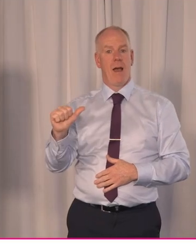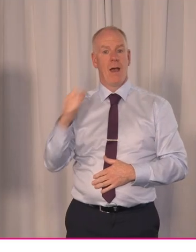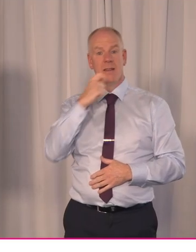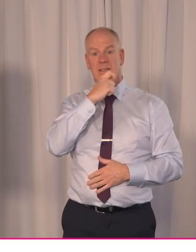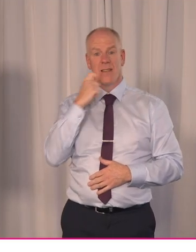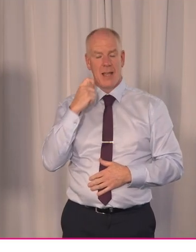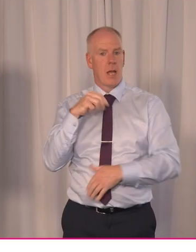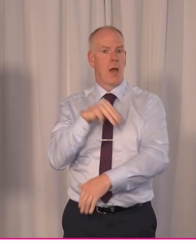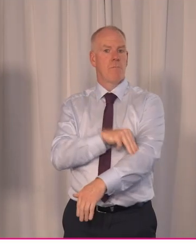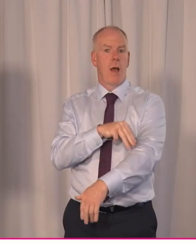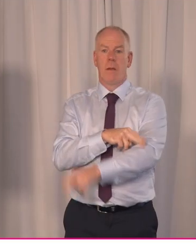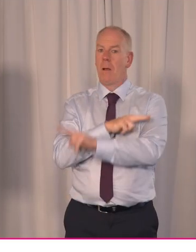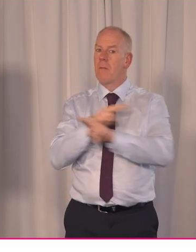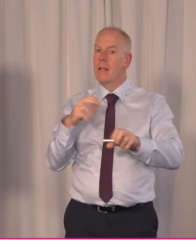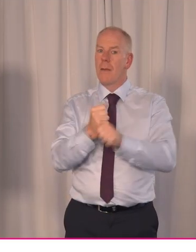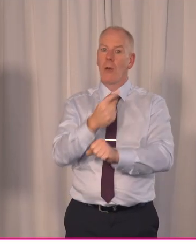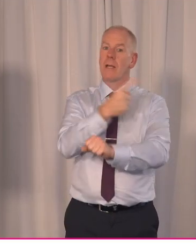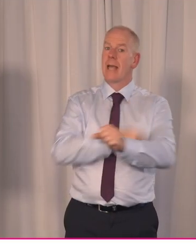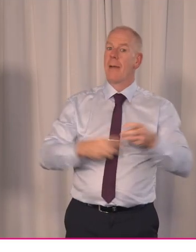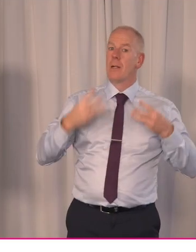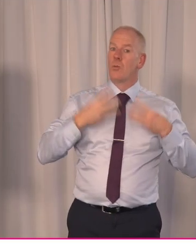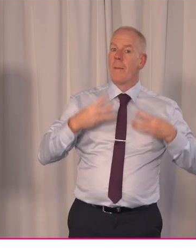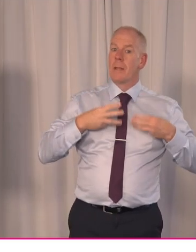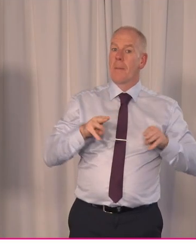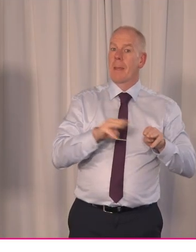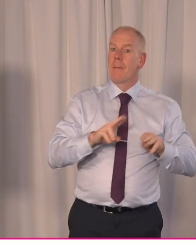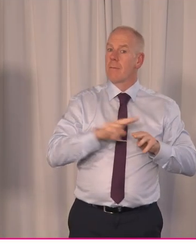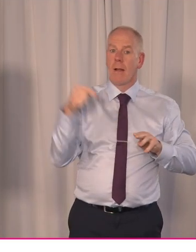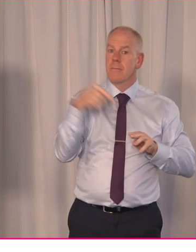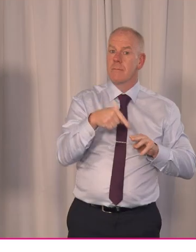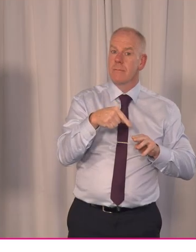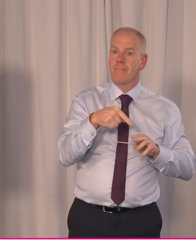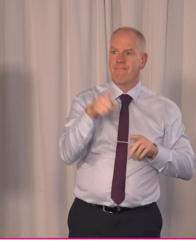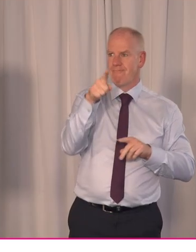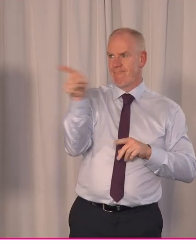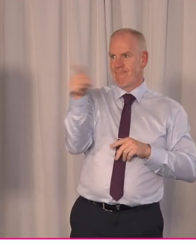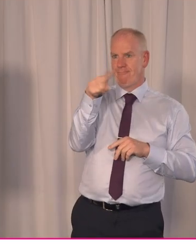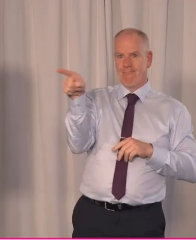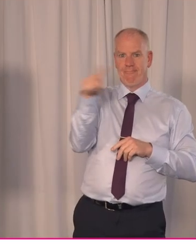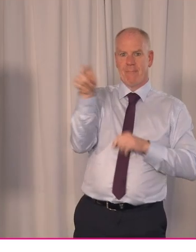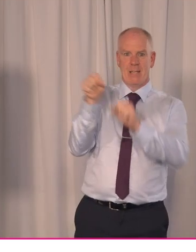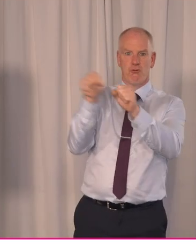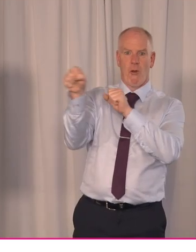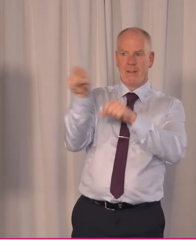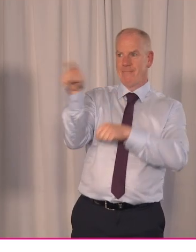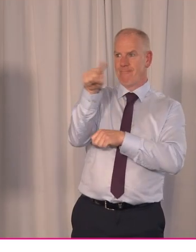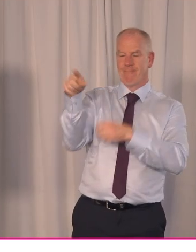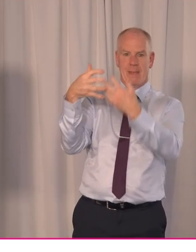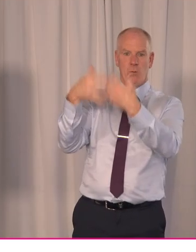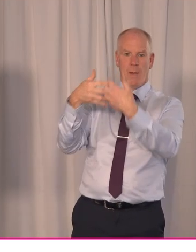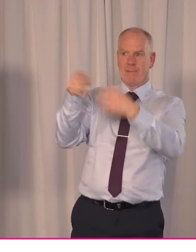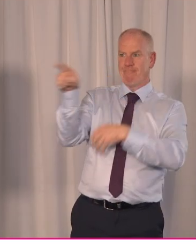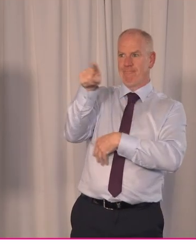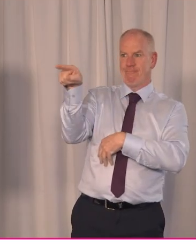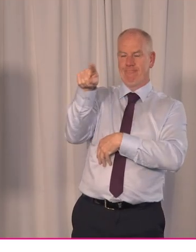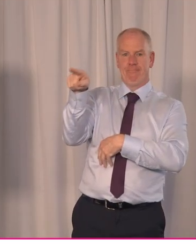problem isn't with disabled women or disabled people. It's about the design of services and equipment.